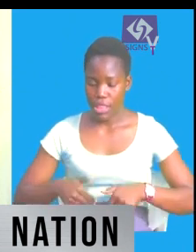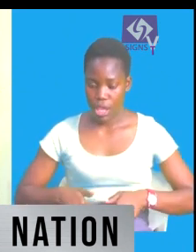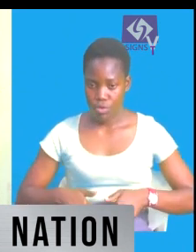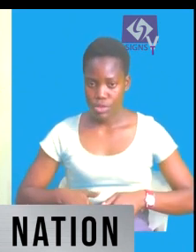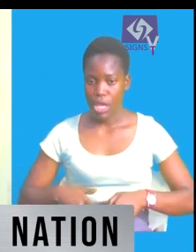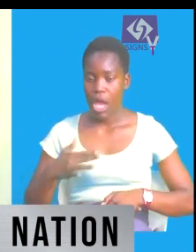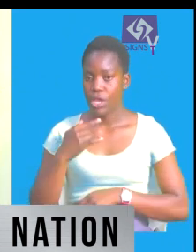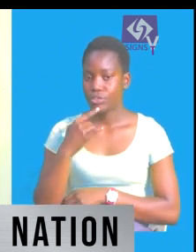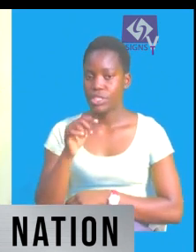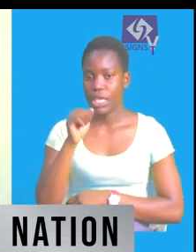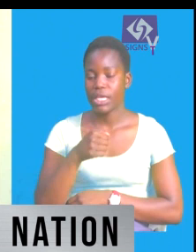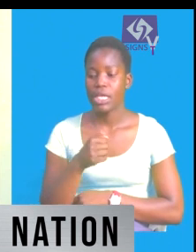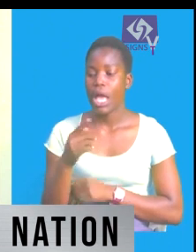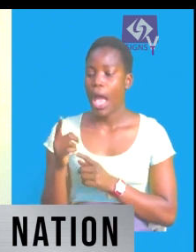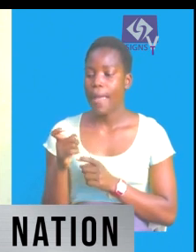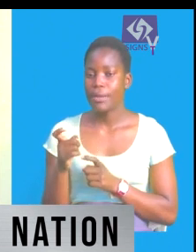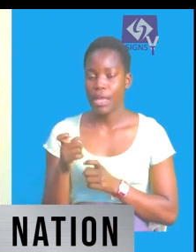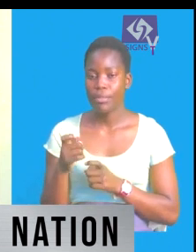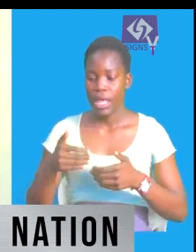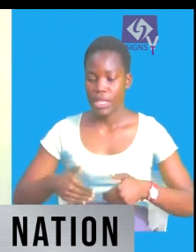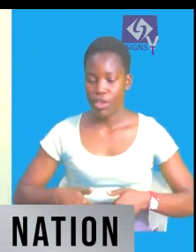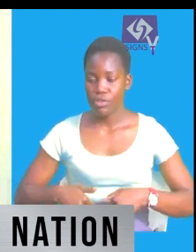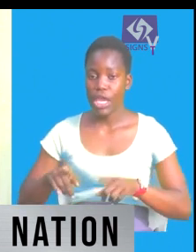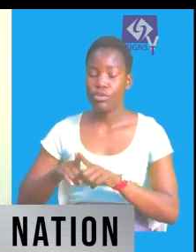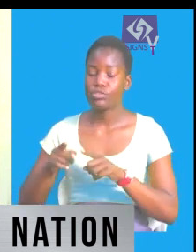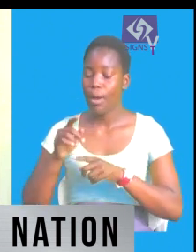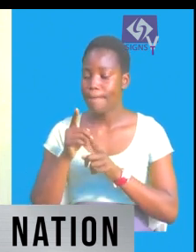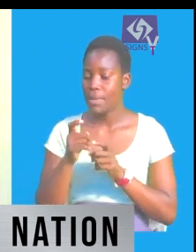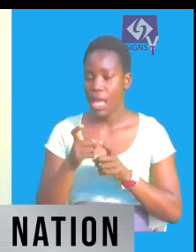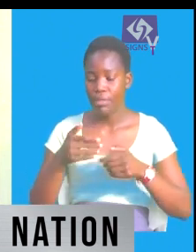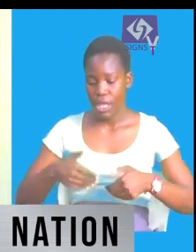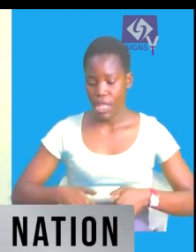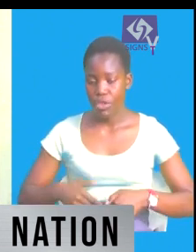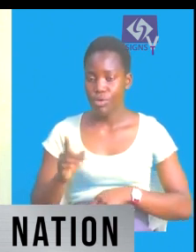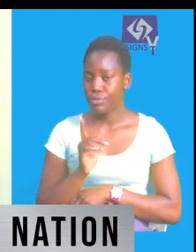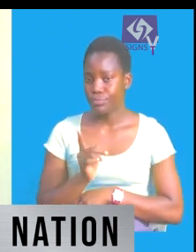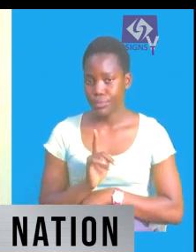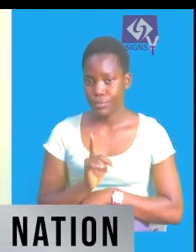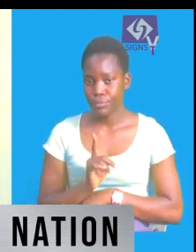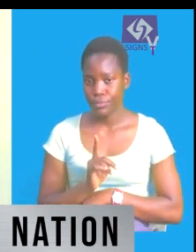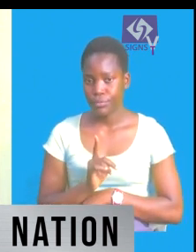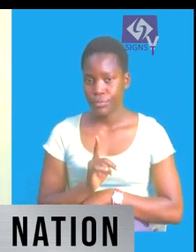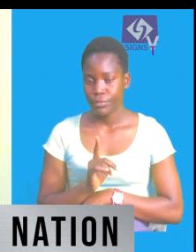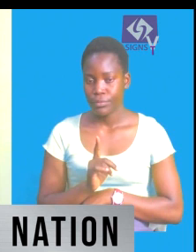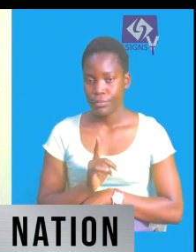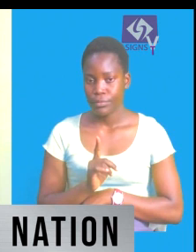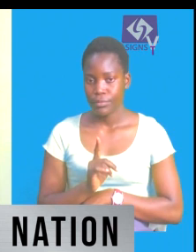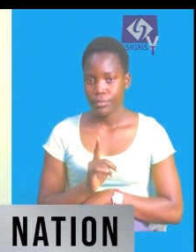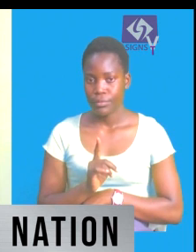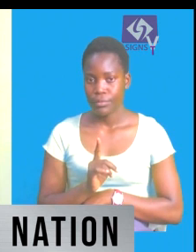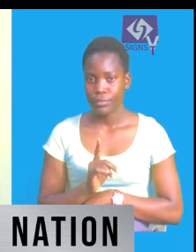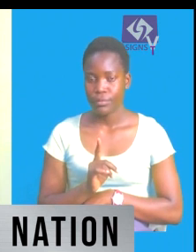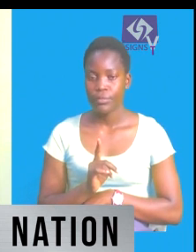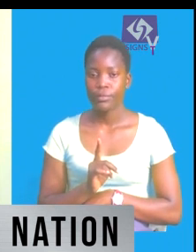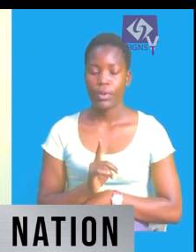would say yes, I blame the youth, and I also don't blame the youth. Me being one of them. Okay. Like, yes.